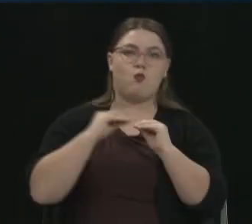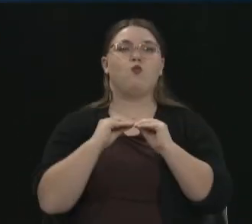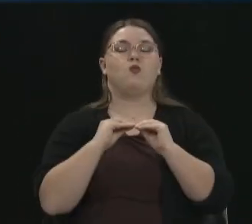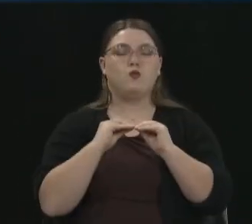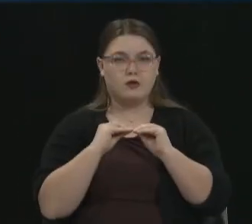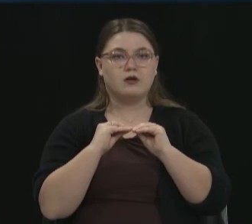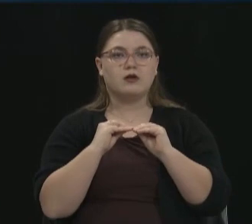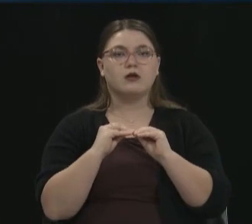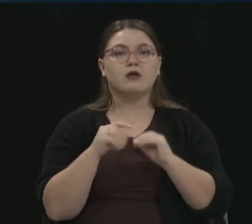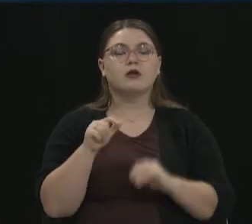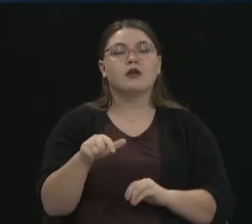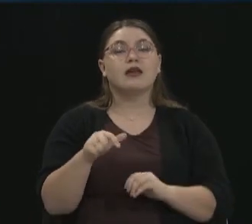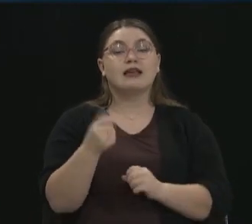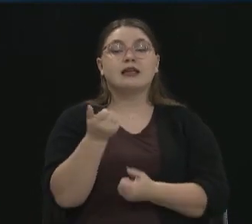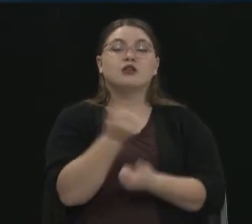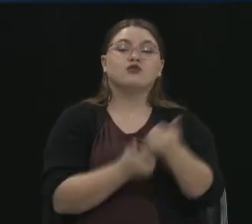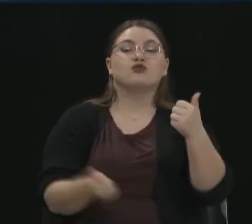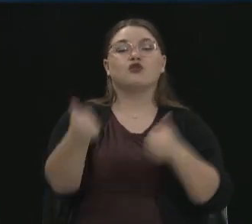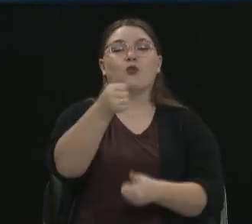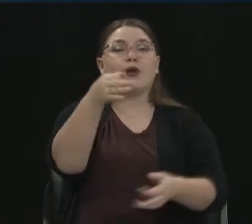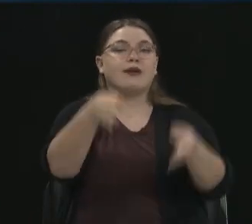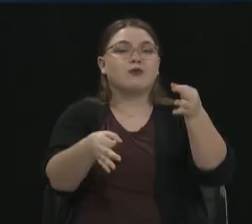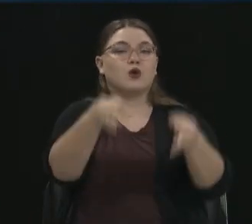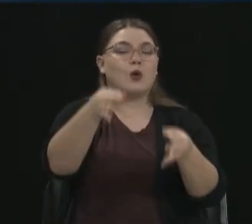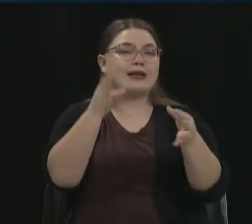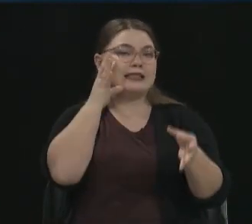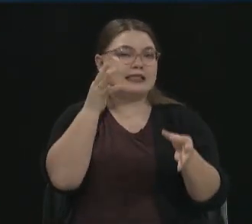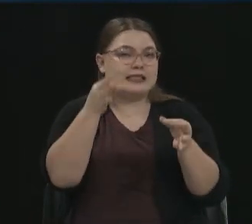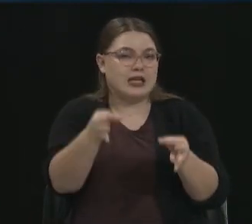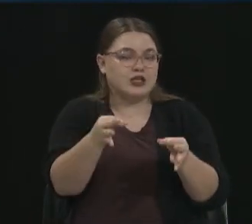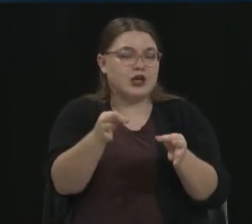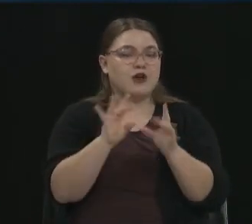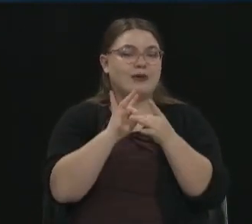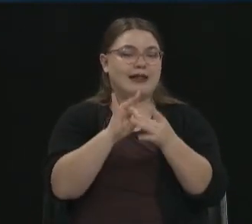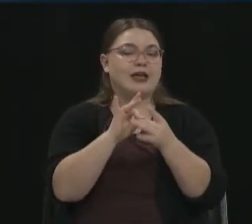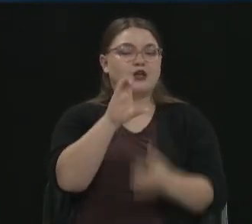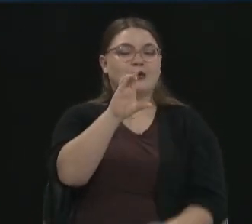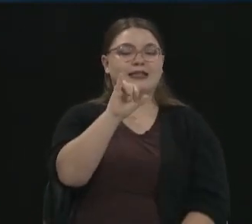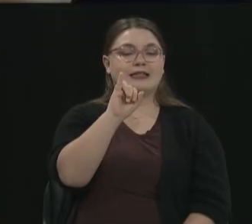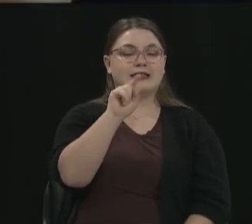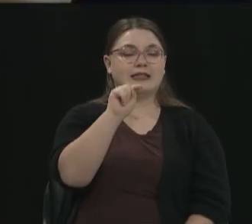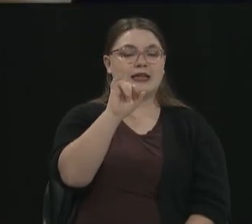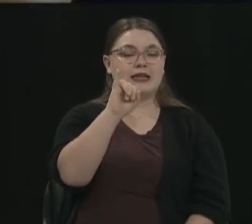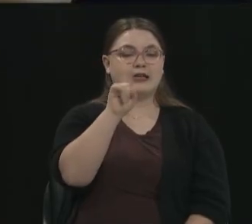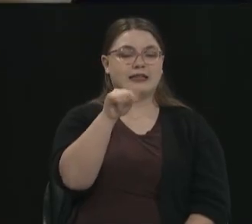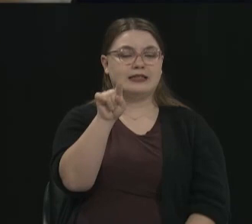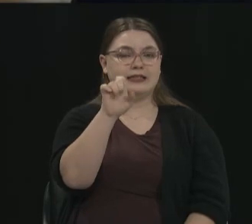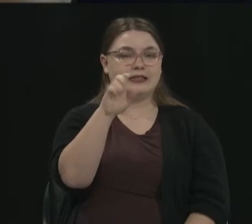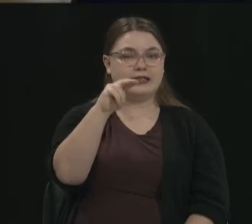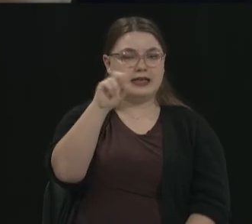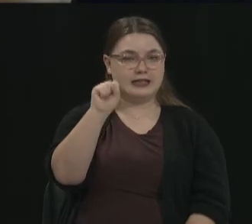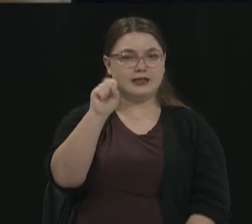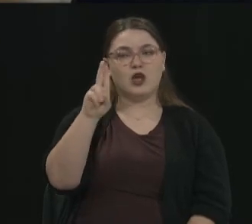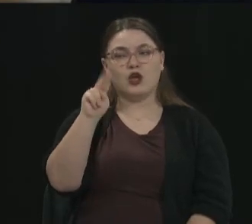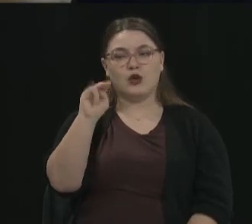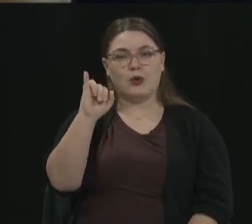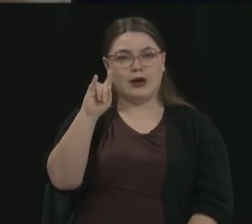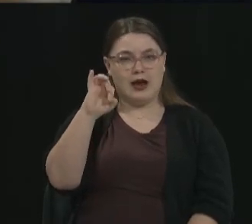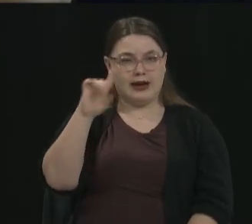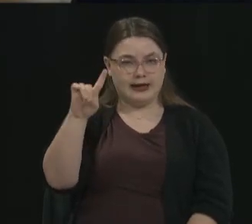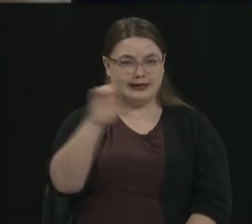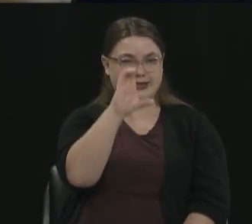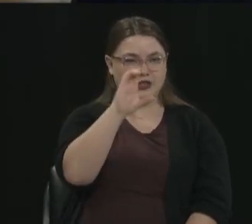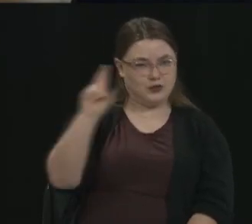Certainly, the recent Supreme Court decision regarding Citizens United has had an influence on that. Can you explain